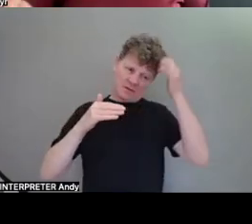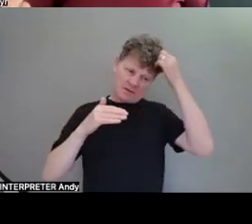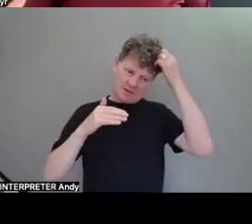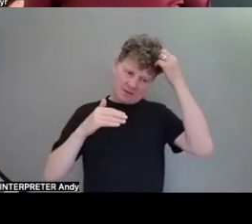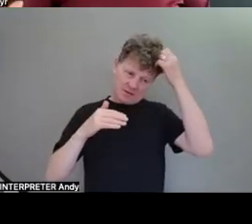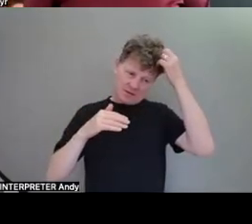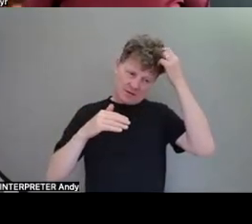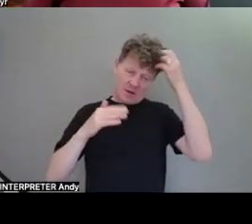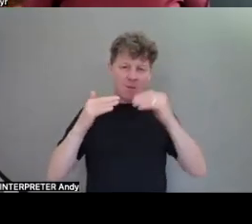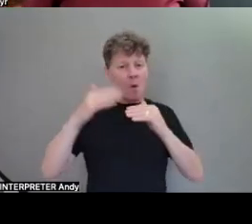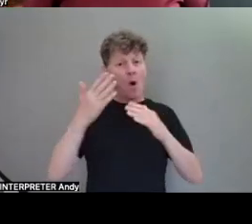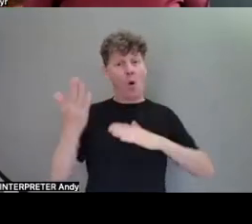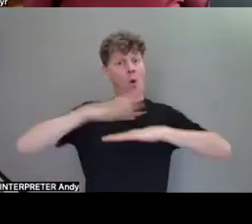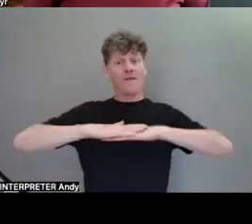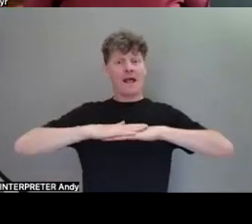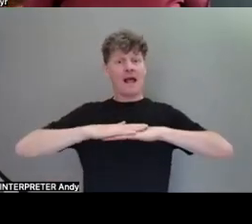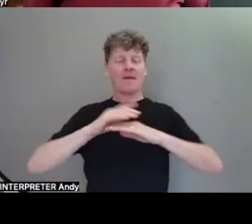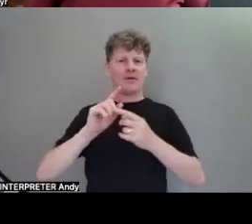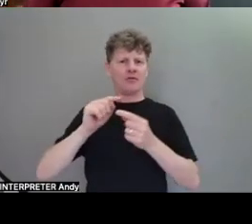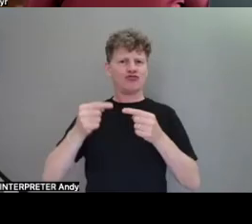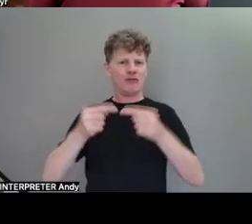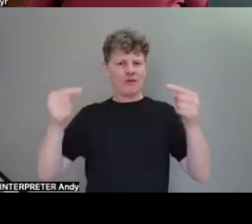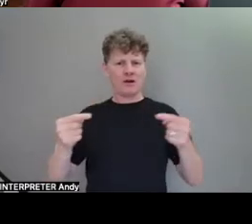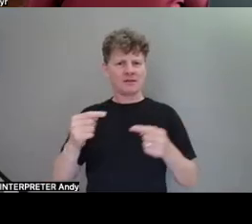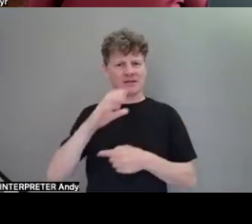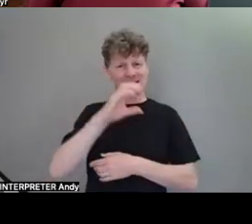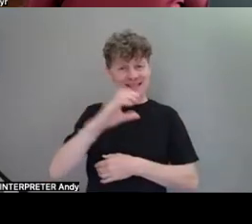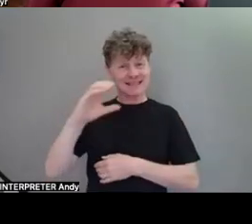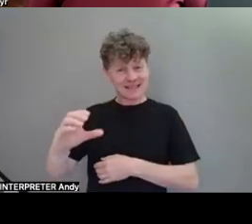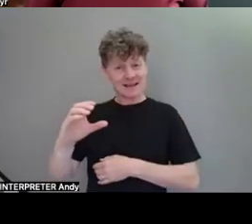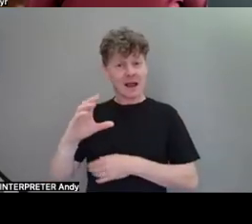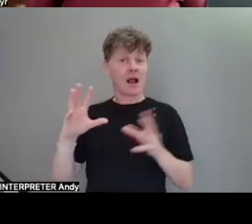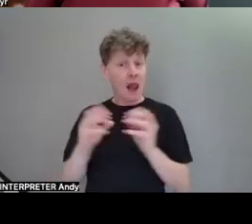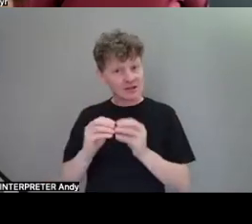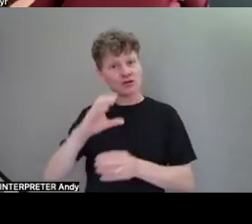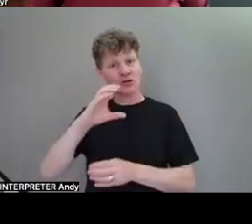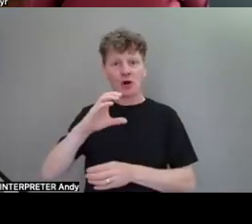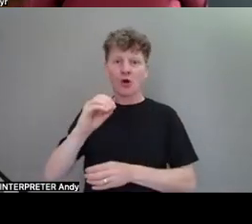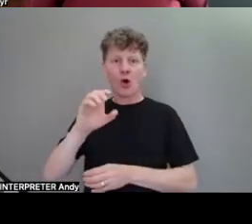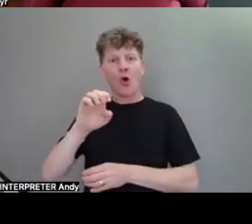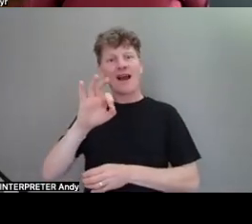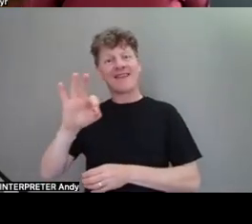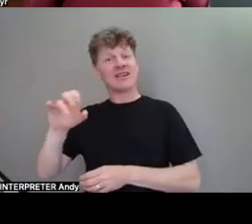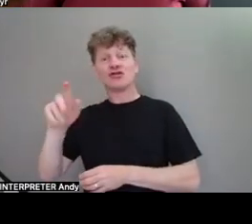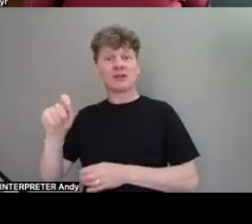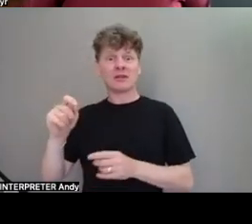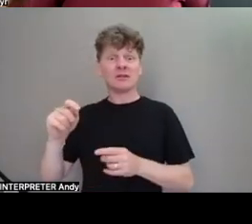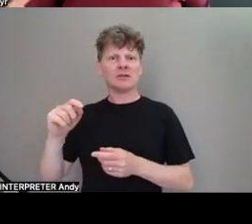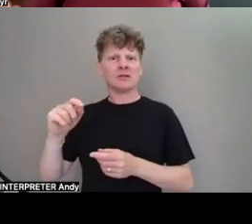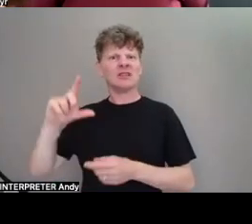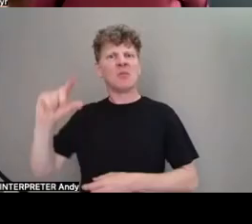pattern reverses. So the clustering coefficient is actually smaller